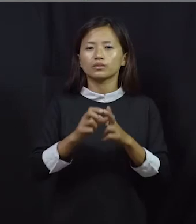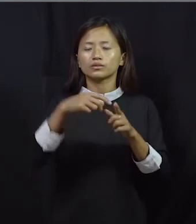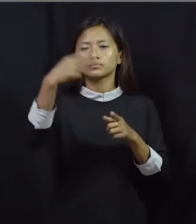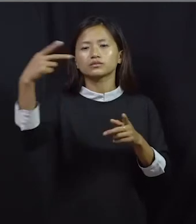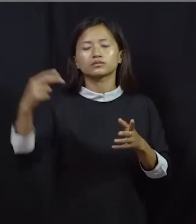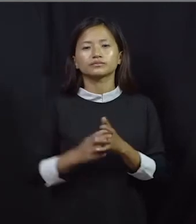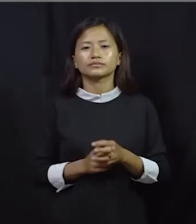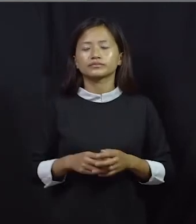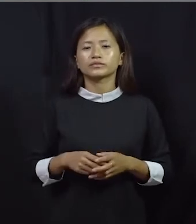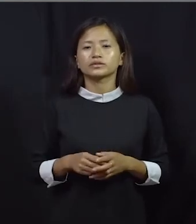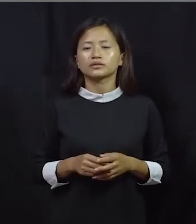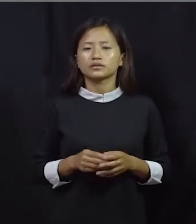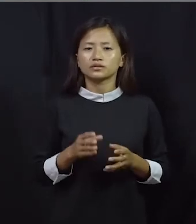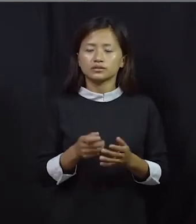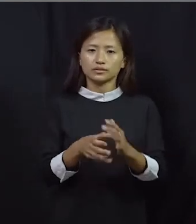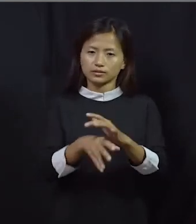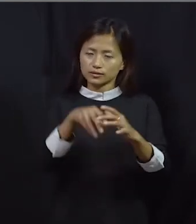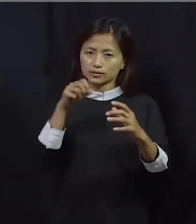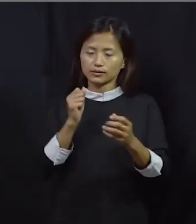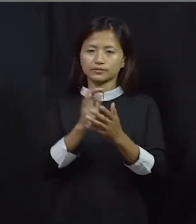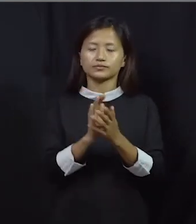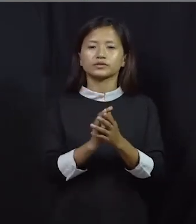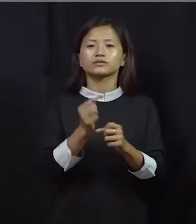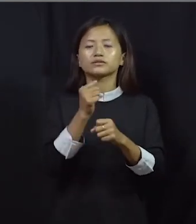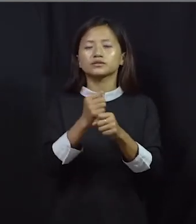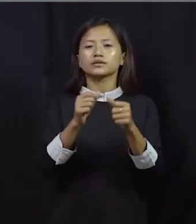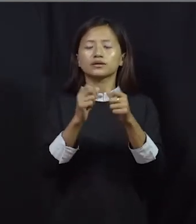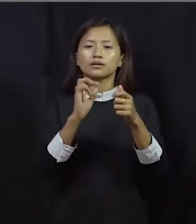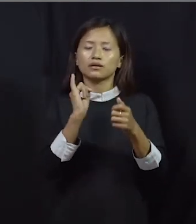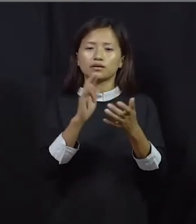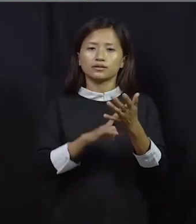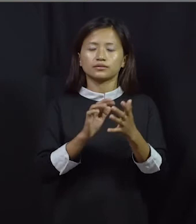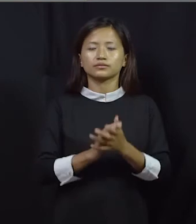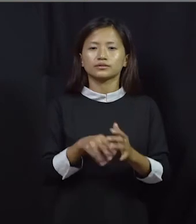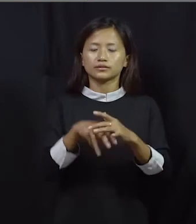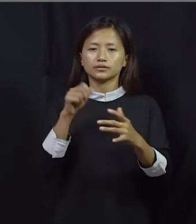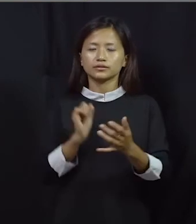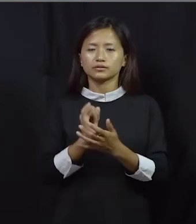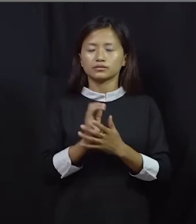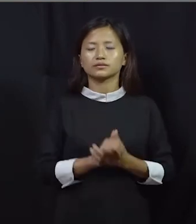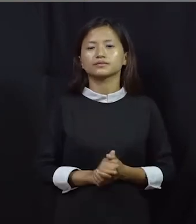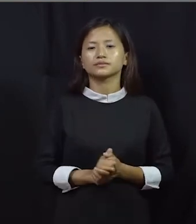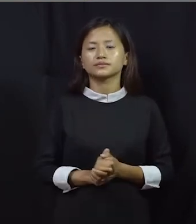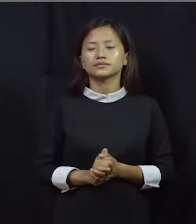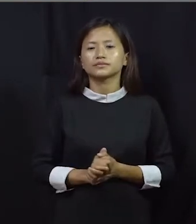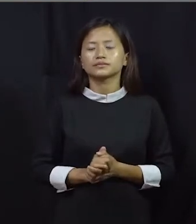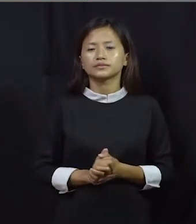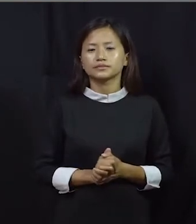on drawings, it is a gain. The partnership firm is earning an income out of the